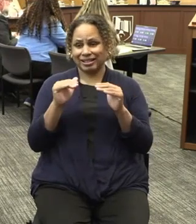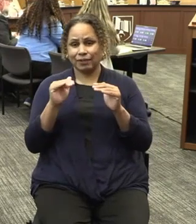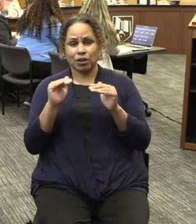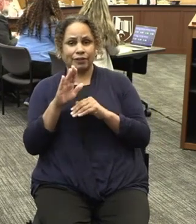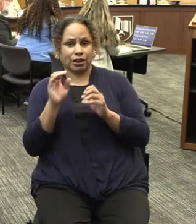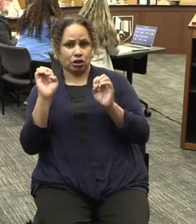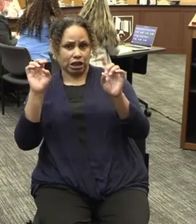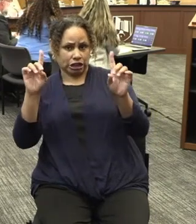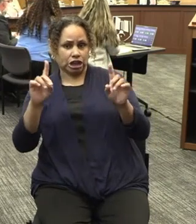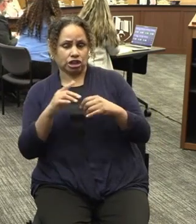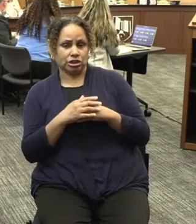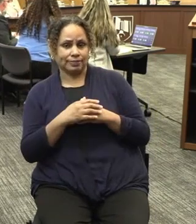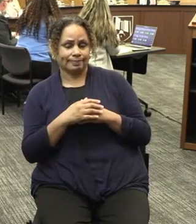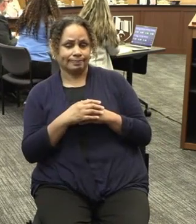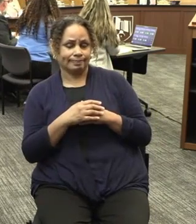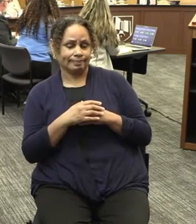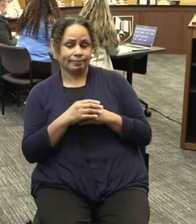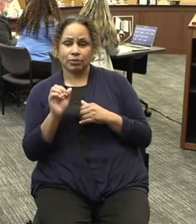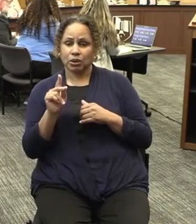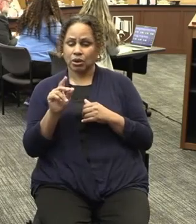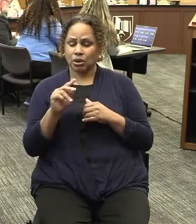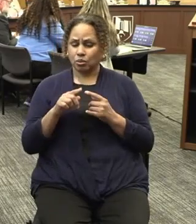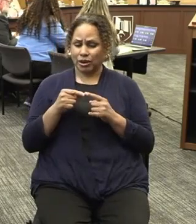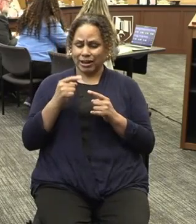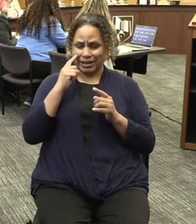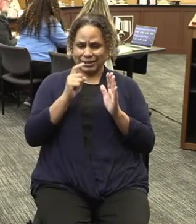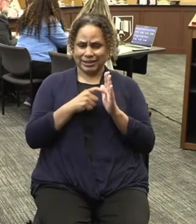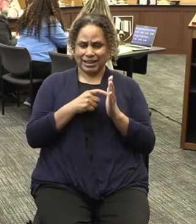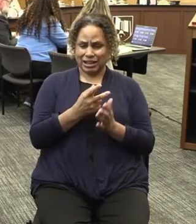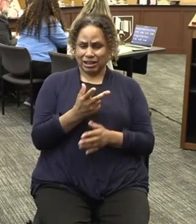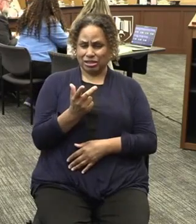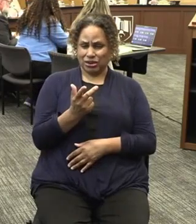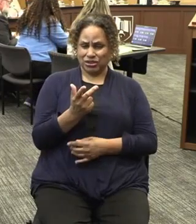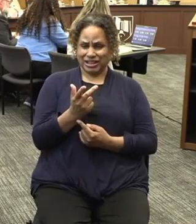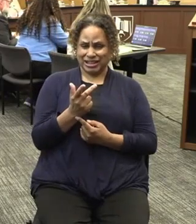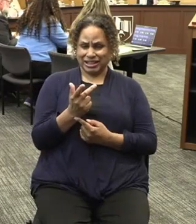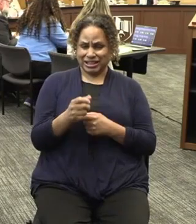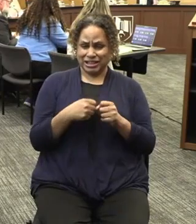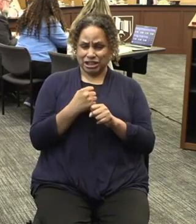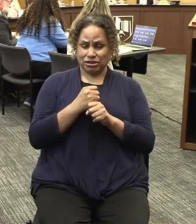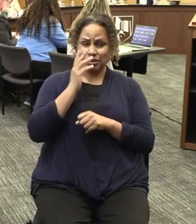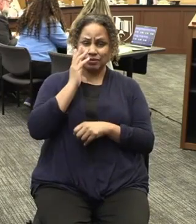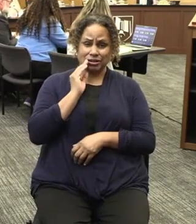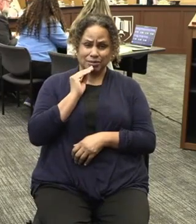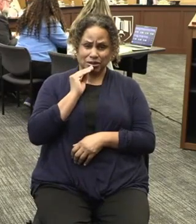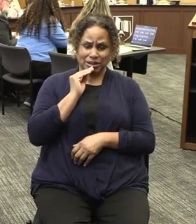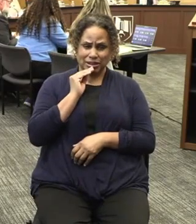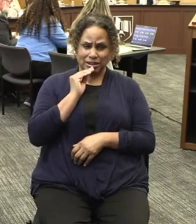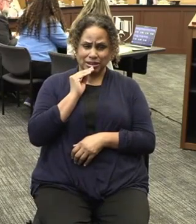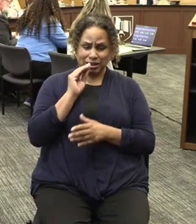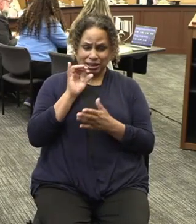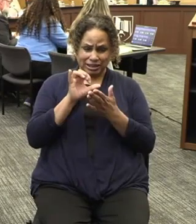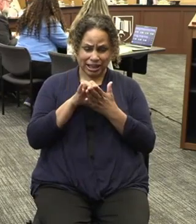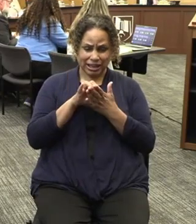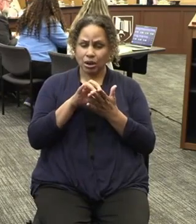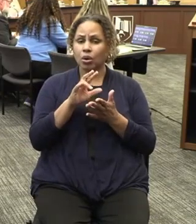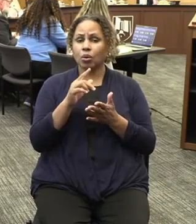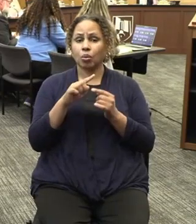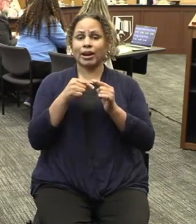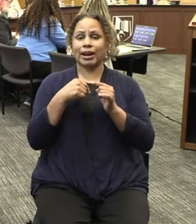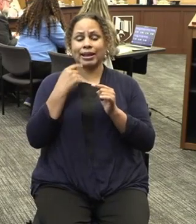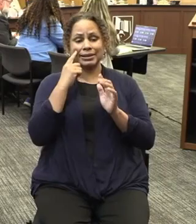education. Okay, so when I see 13, that's their years of, is that the step that they have then?